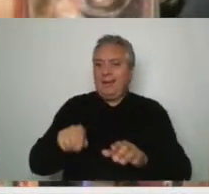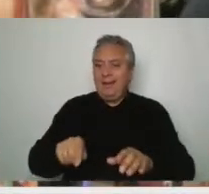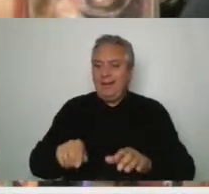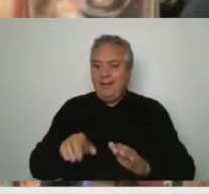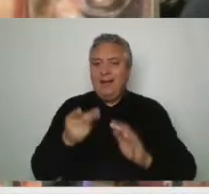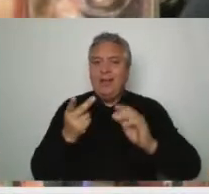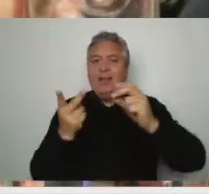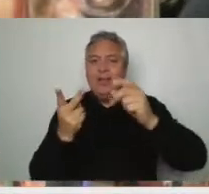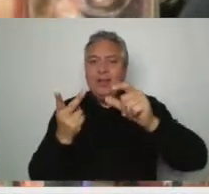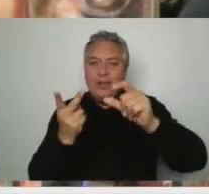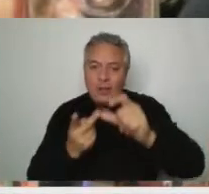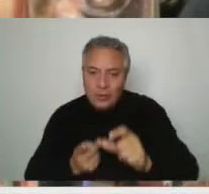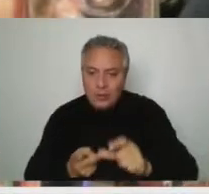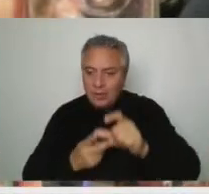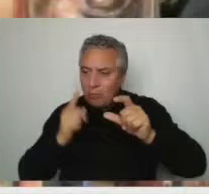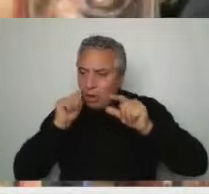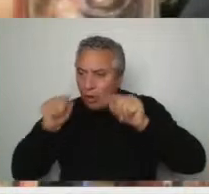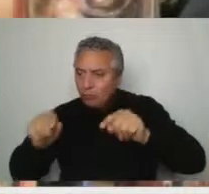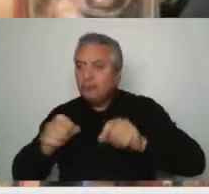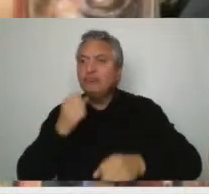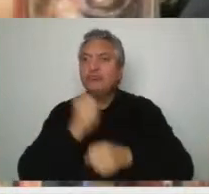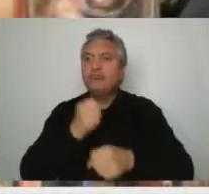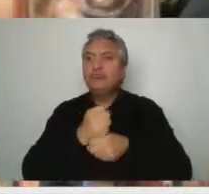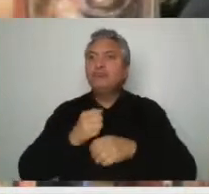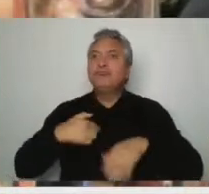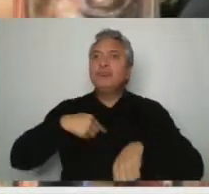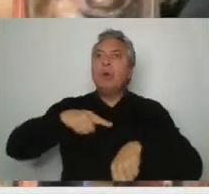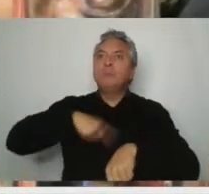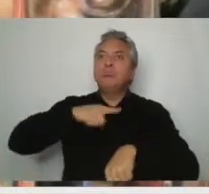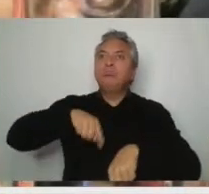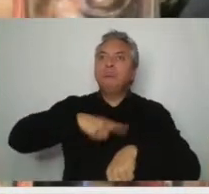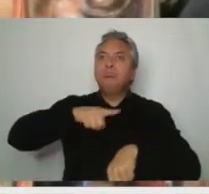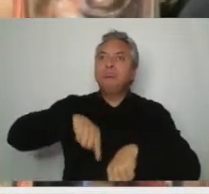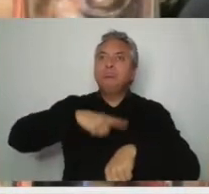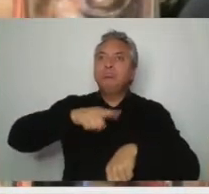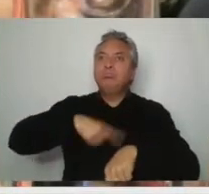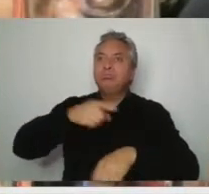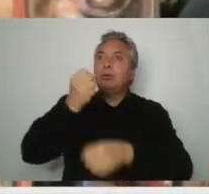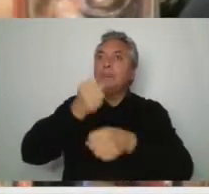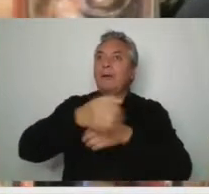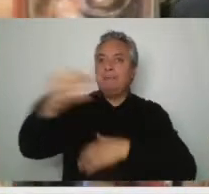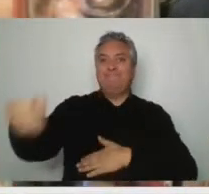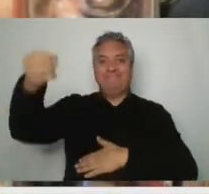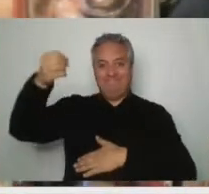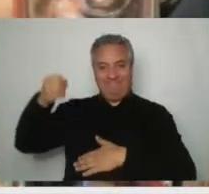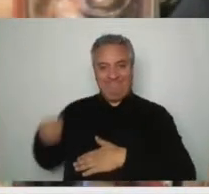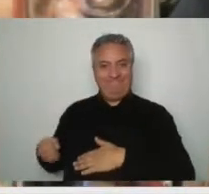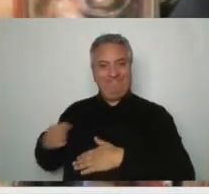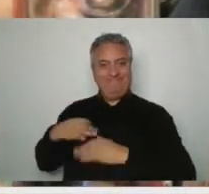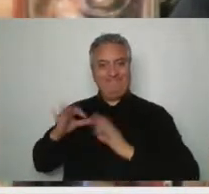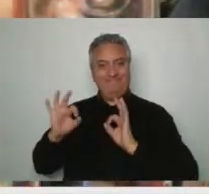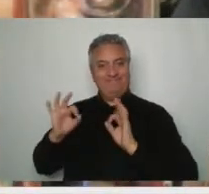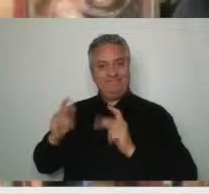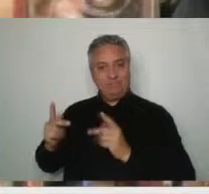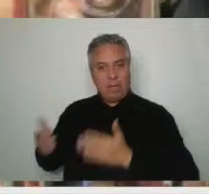For example, a LinkedIn study, for example, can tell you how long it takes to fill certain job posts.